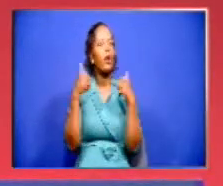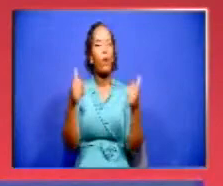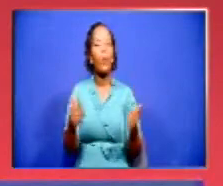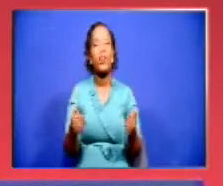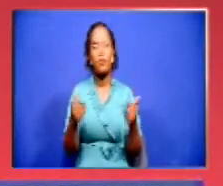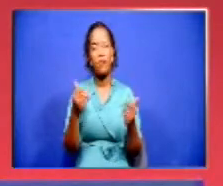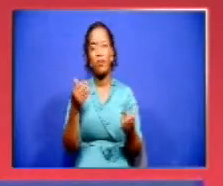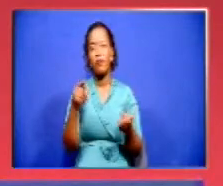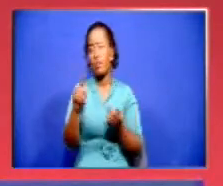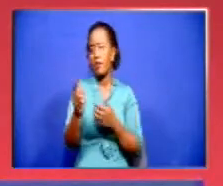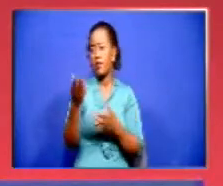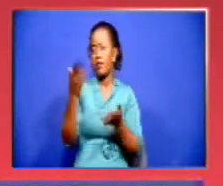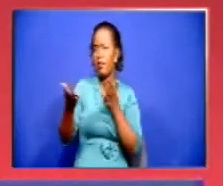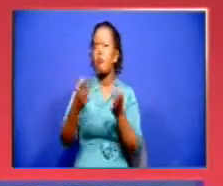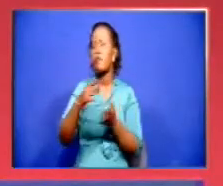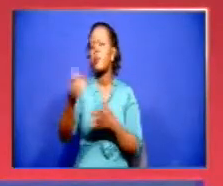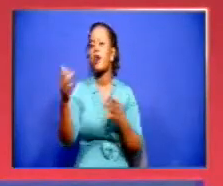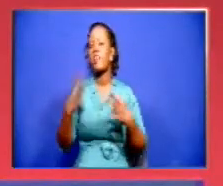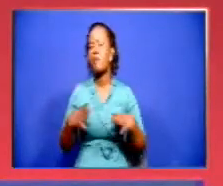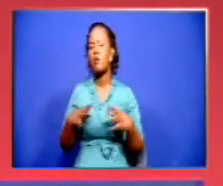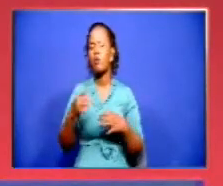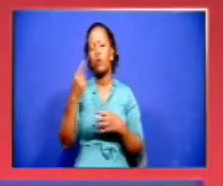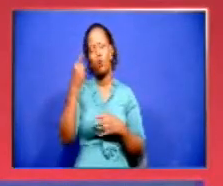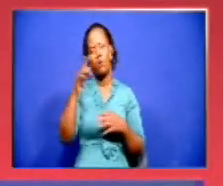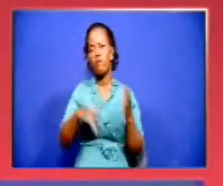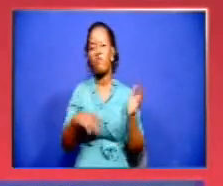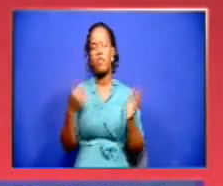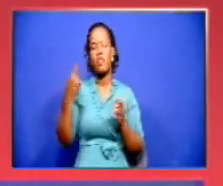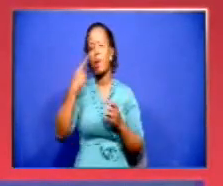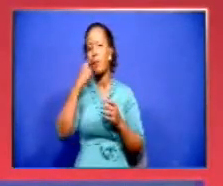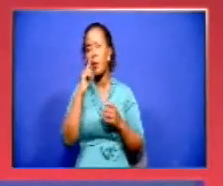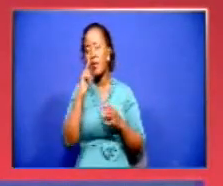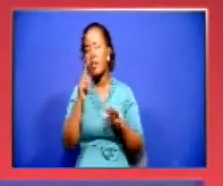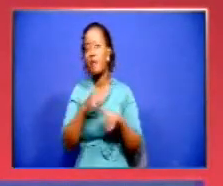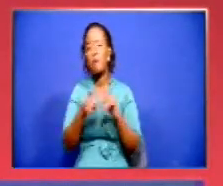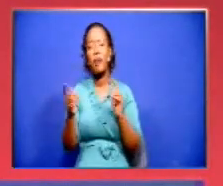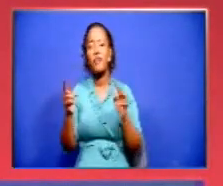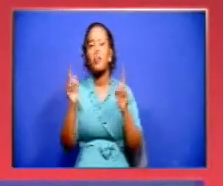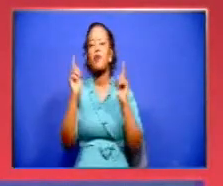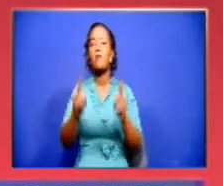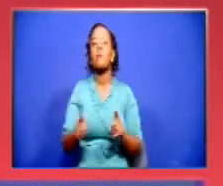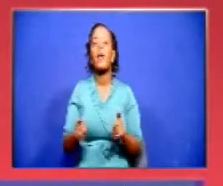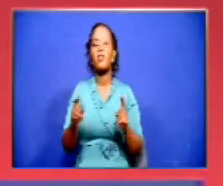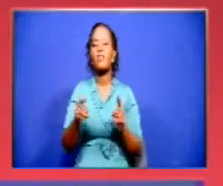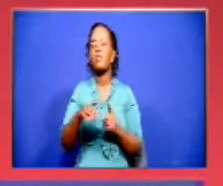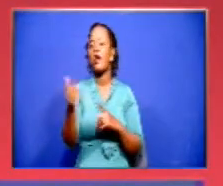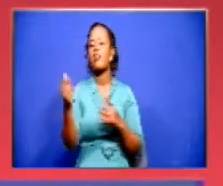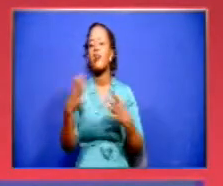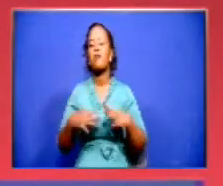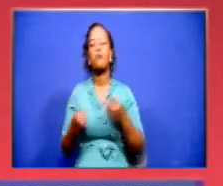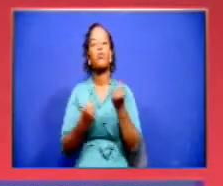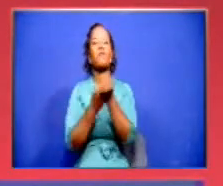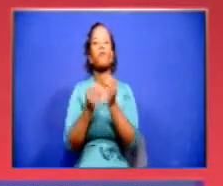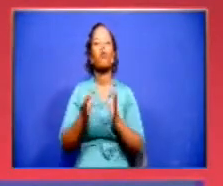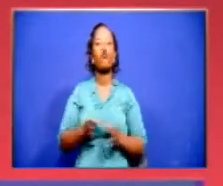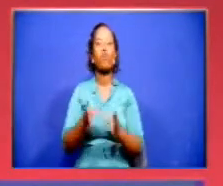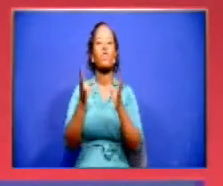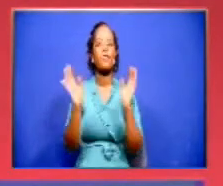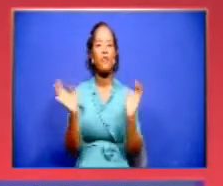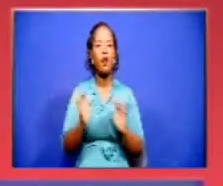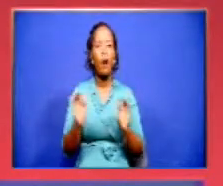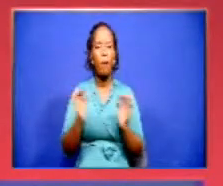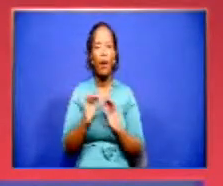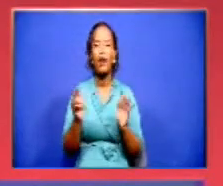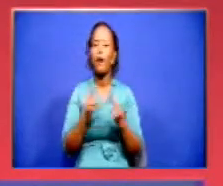be boring to many, many other people. You don't necessarily have to get them into it by force, but you can buy